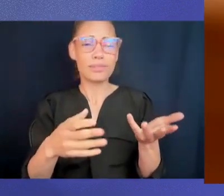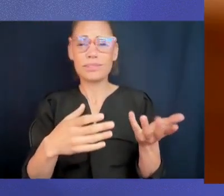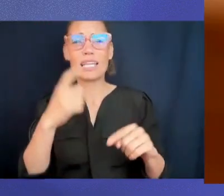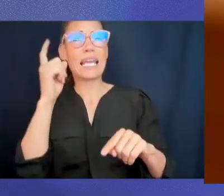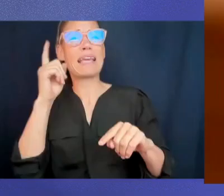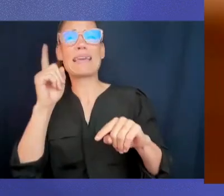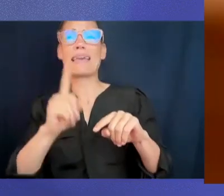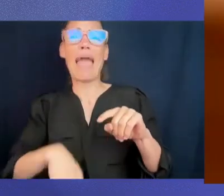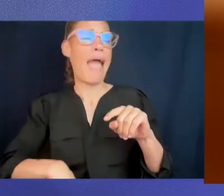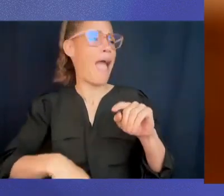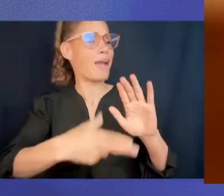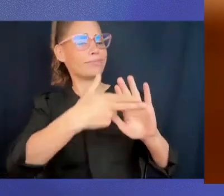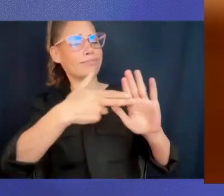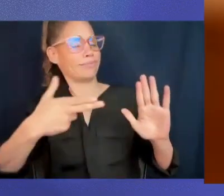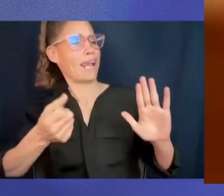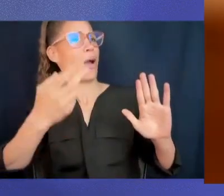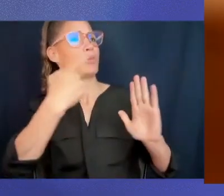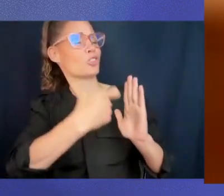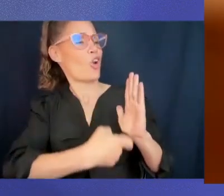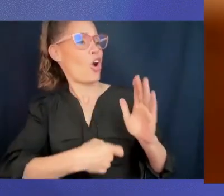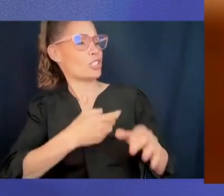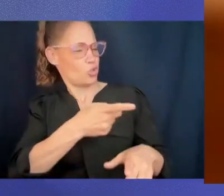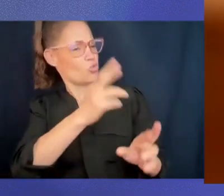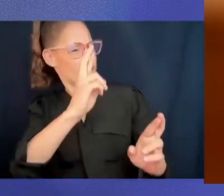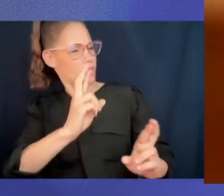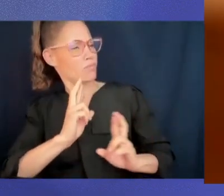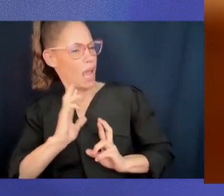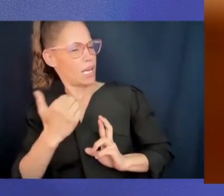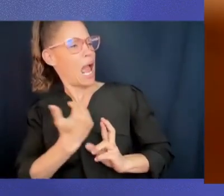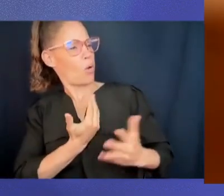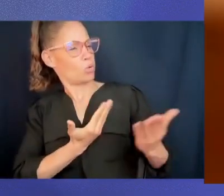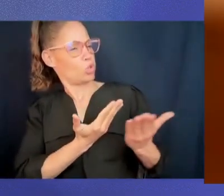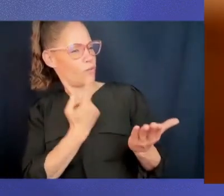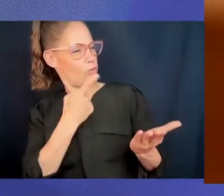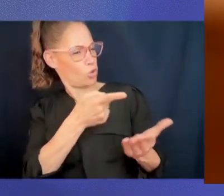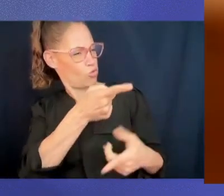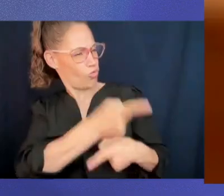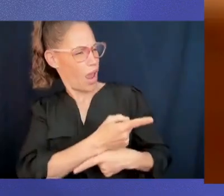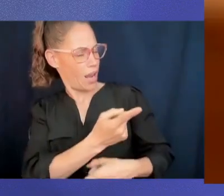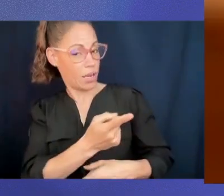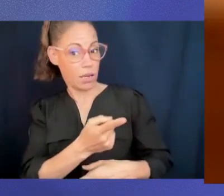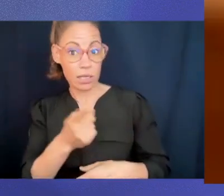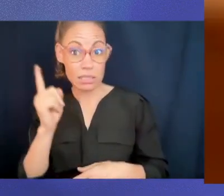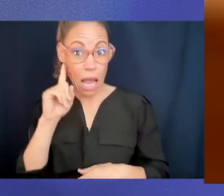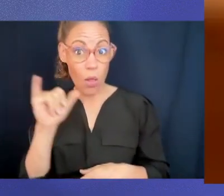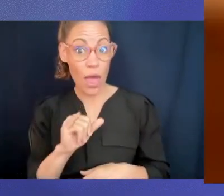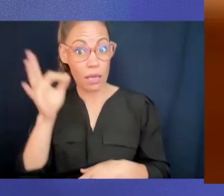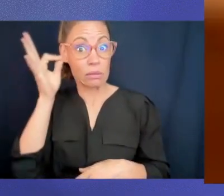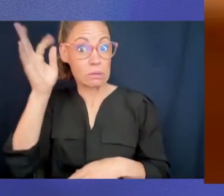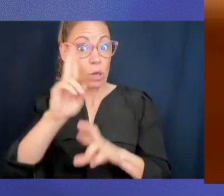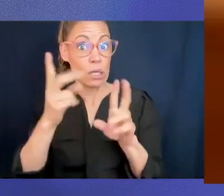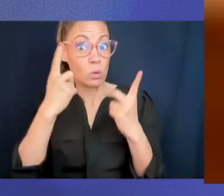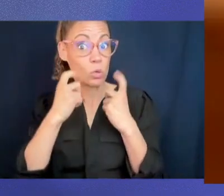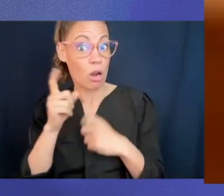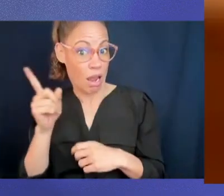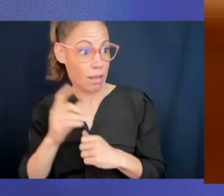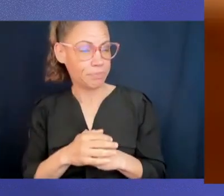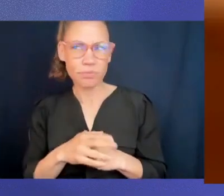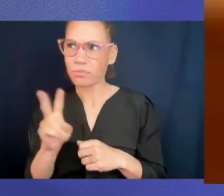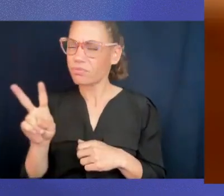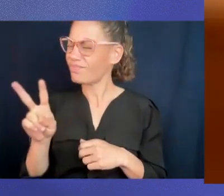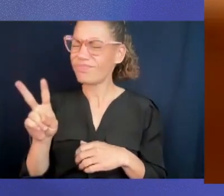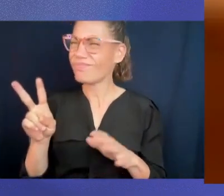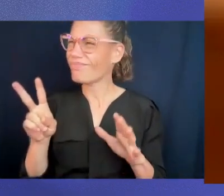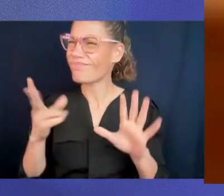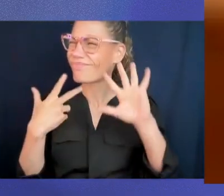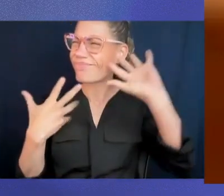you respect what we do for you? And he seemed like he was close to tears. I said, well, that doesn't make any sense to me. Who owns your